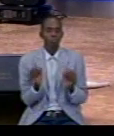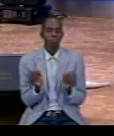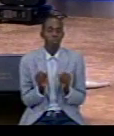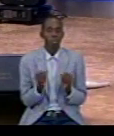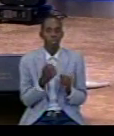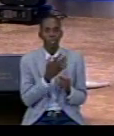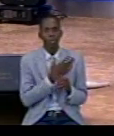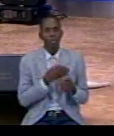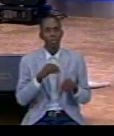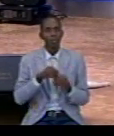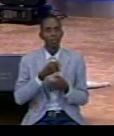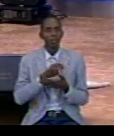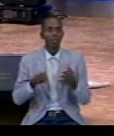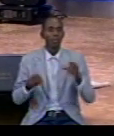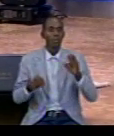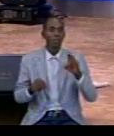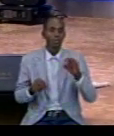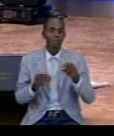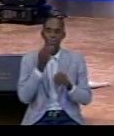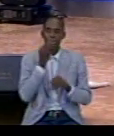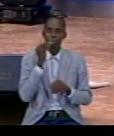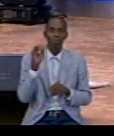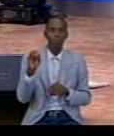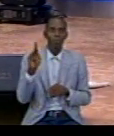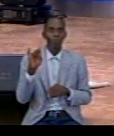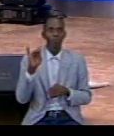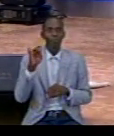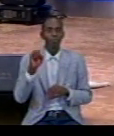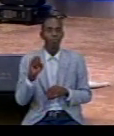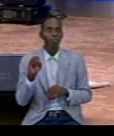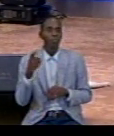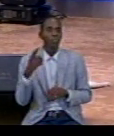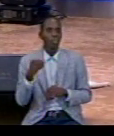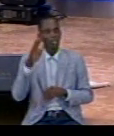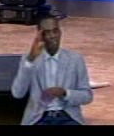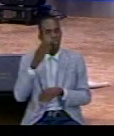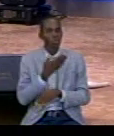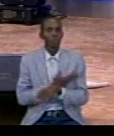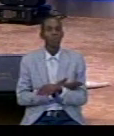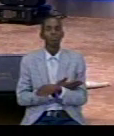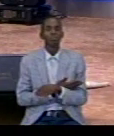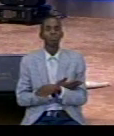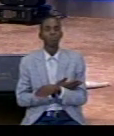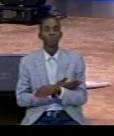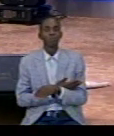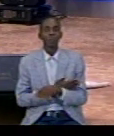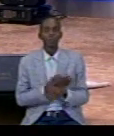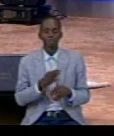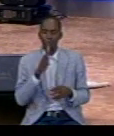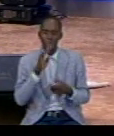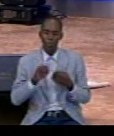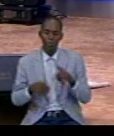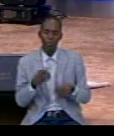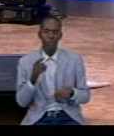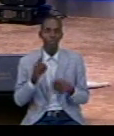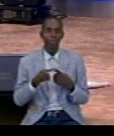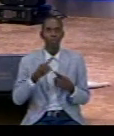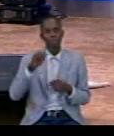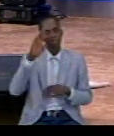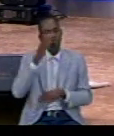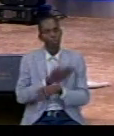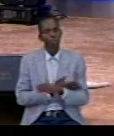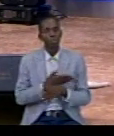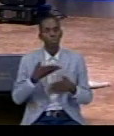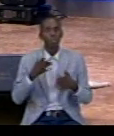verse 12, it says, kiss the Son, befriend the Son, make him your friend, and